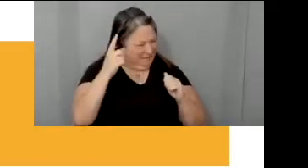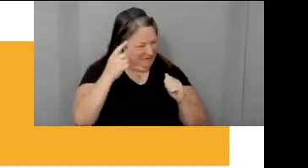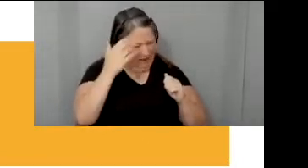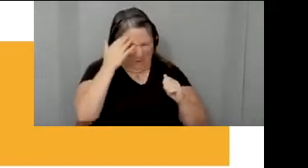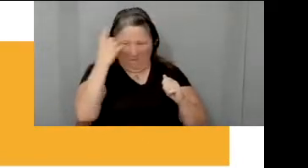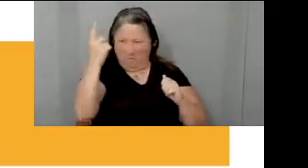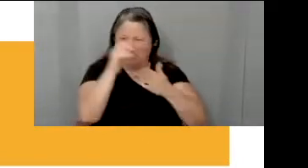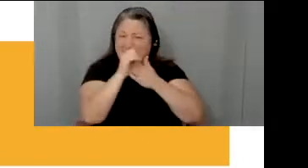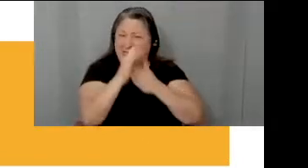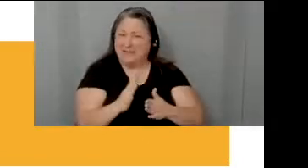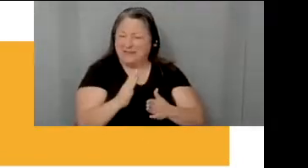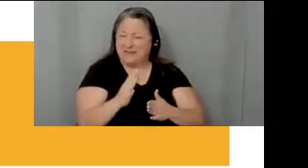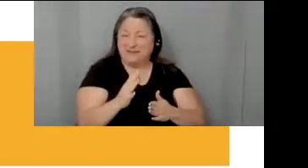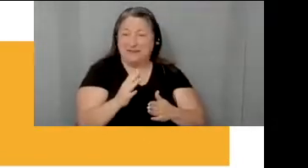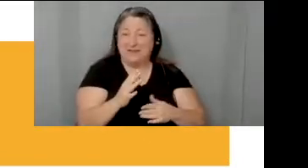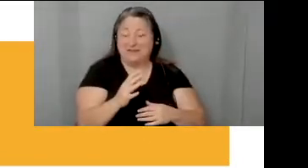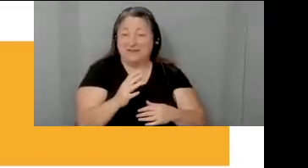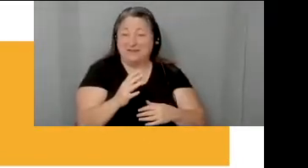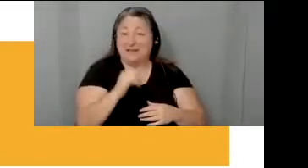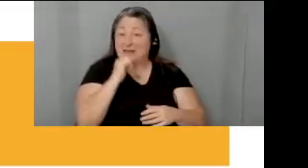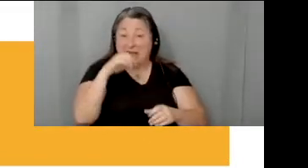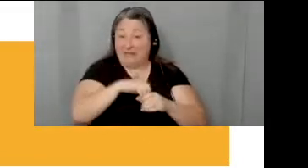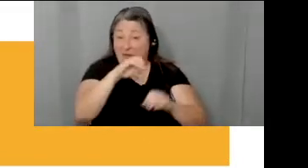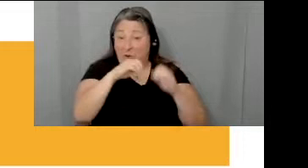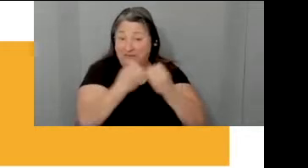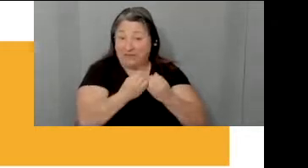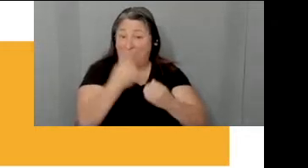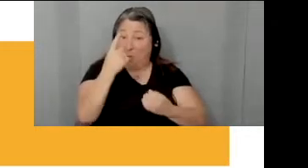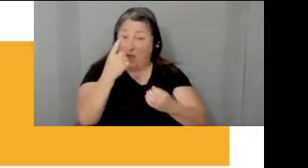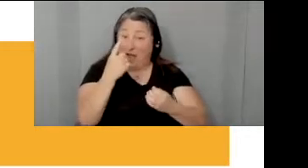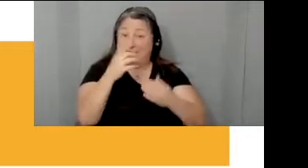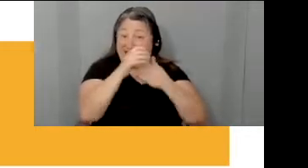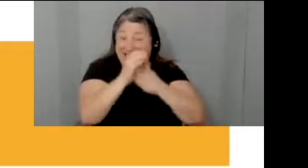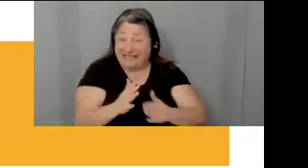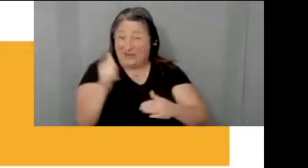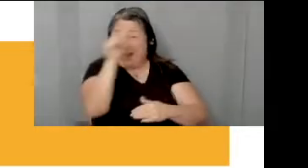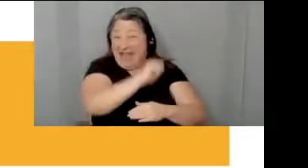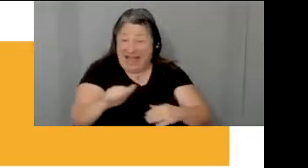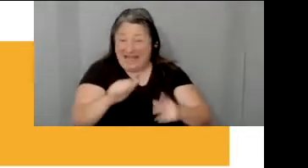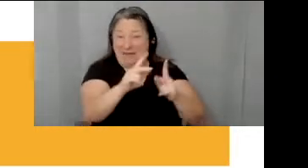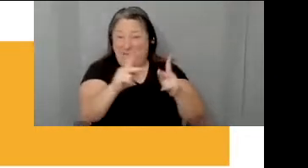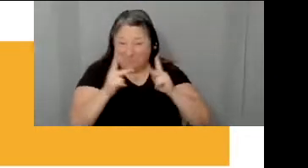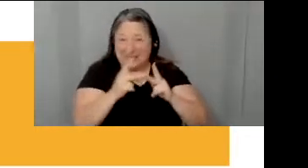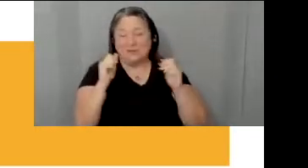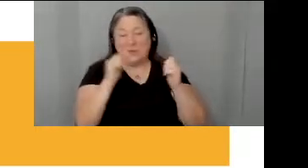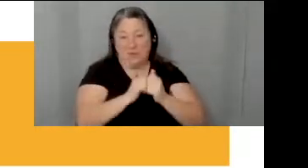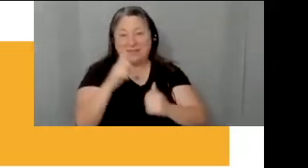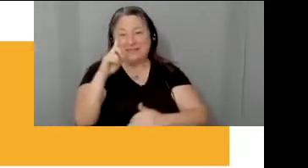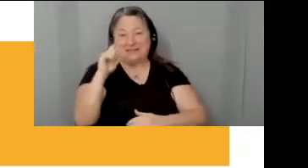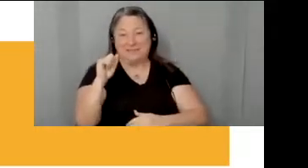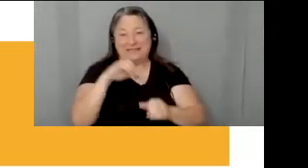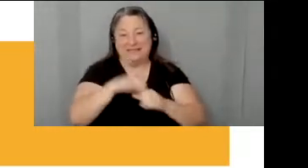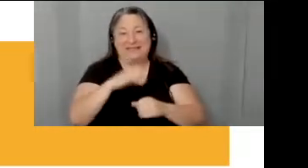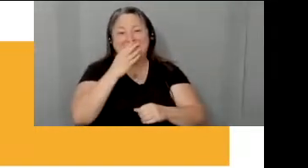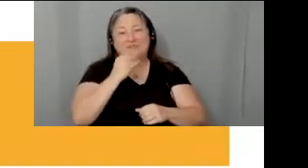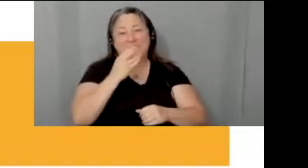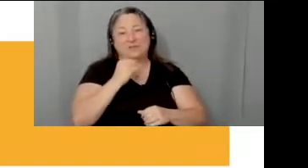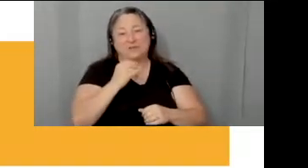not a single leader at their organization, but a single leader anywhere with a disability in Jewish communal